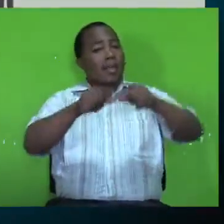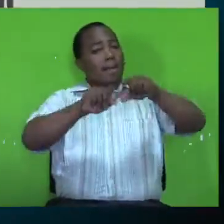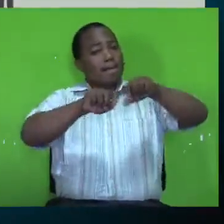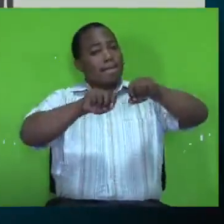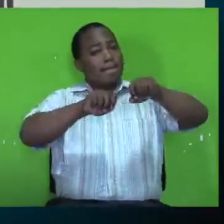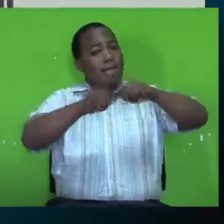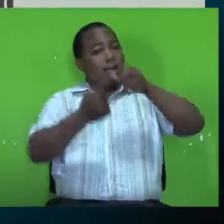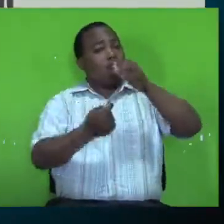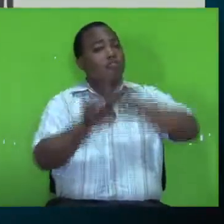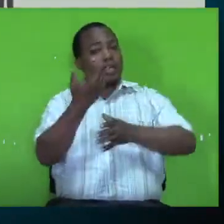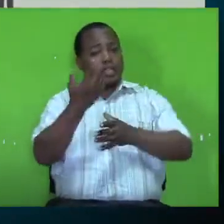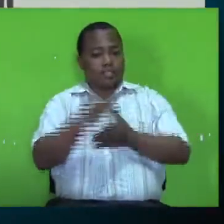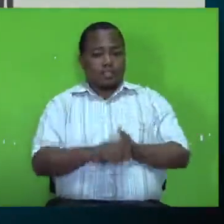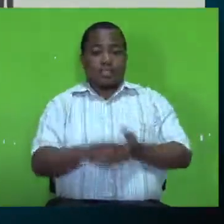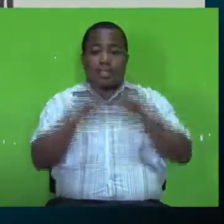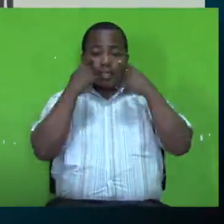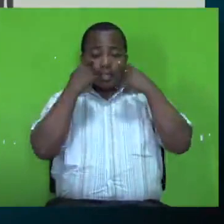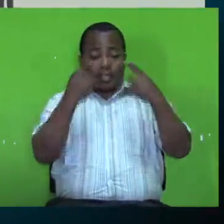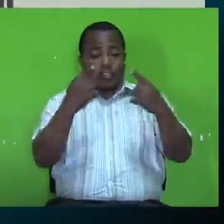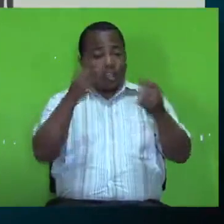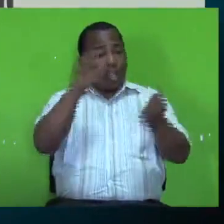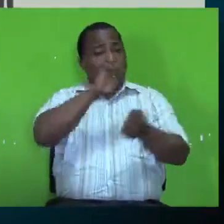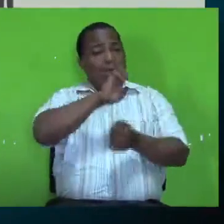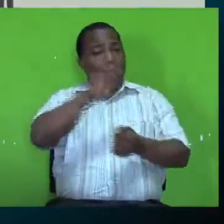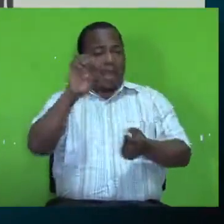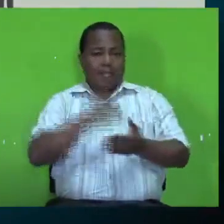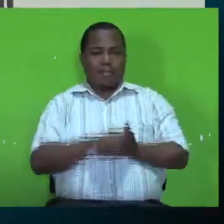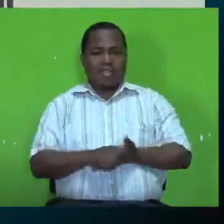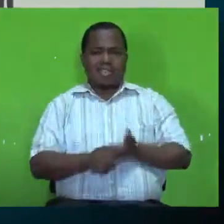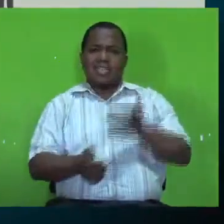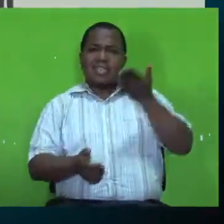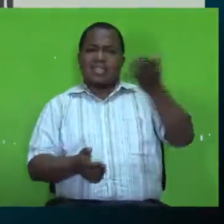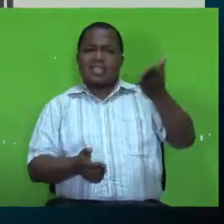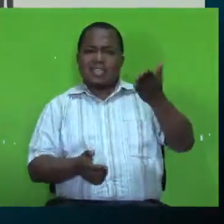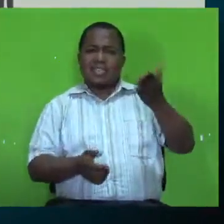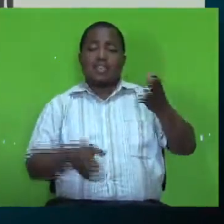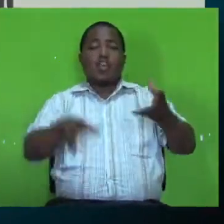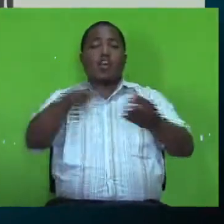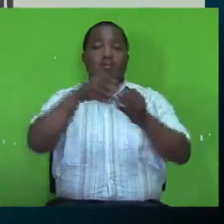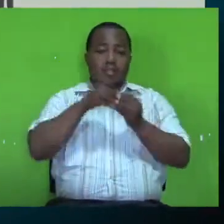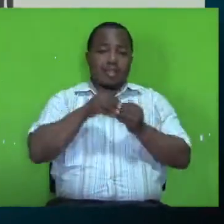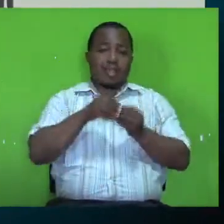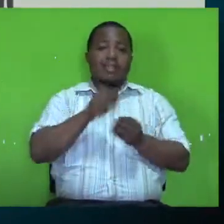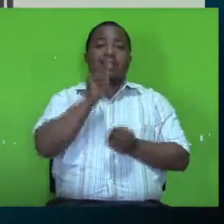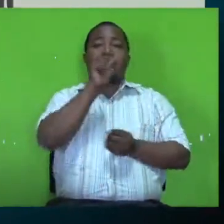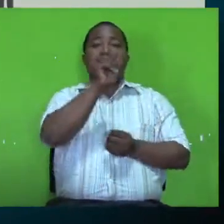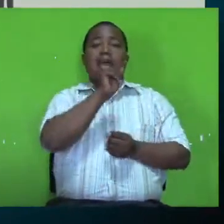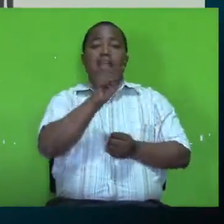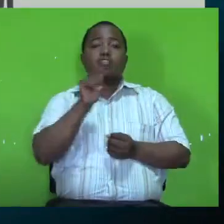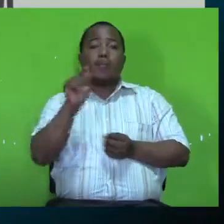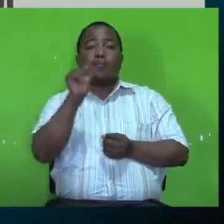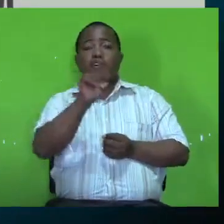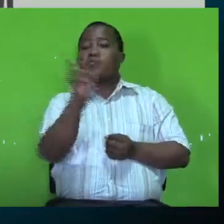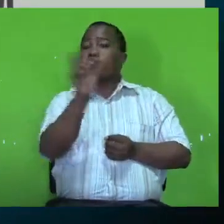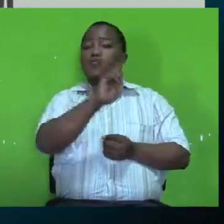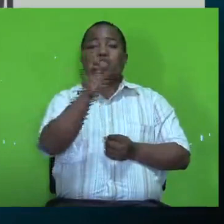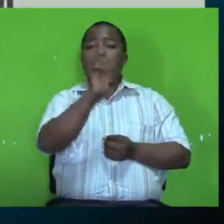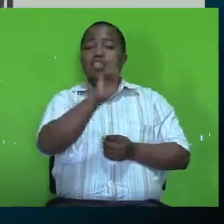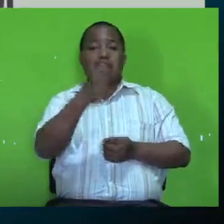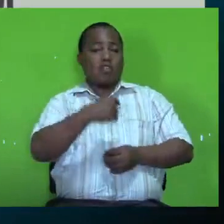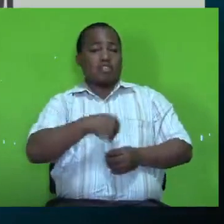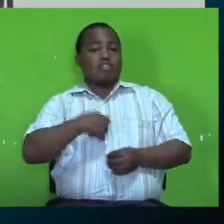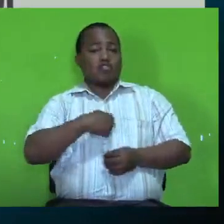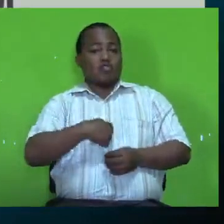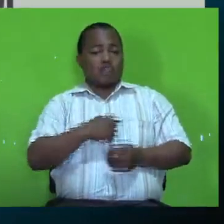form, sieve tube elements. This cell contains cytoplasm without nucleus.